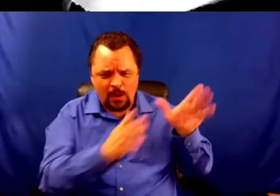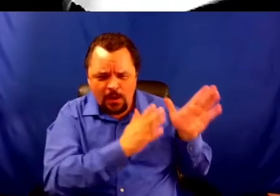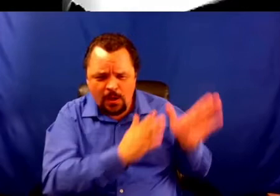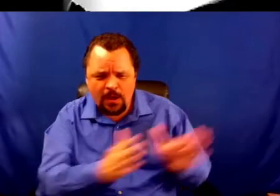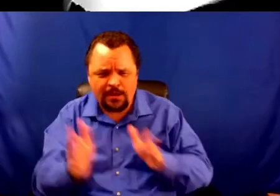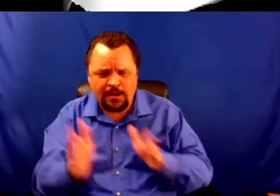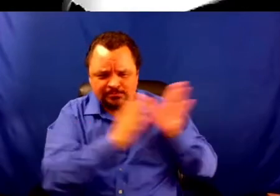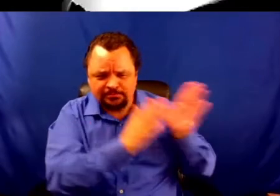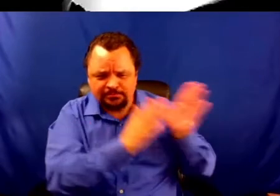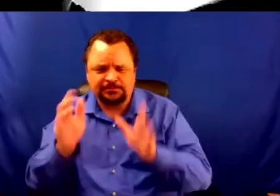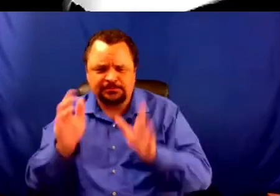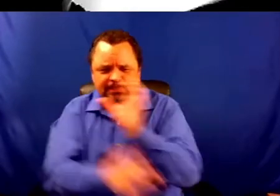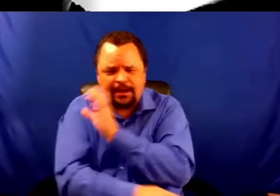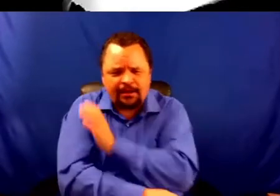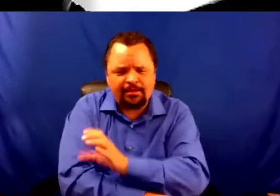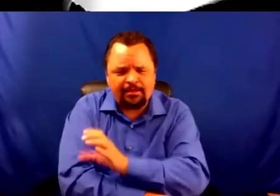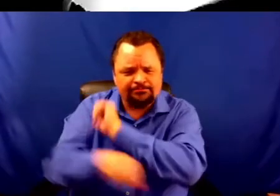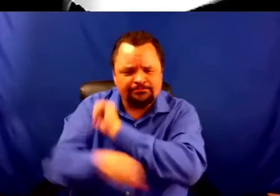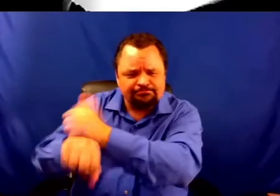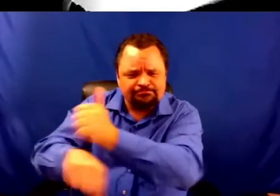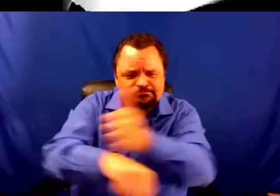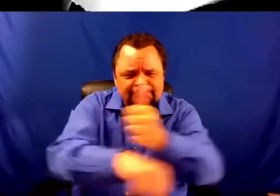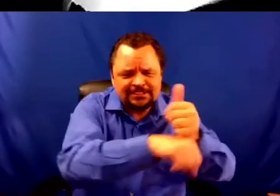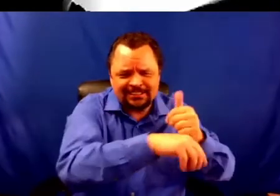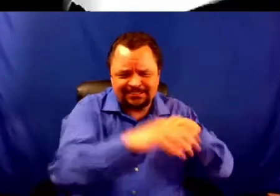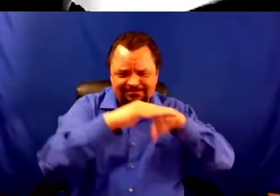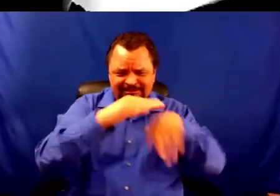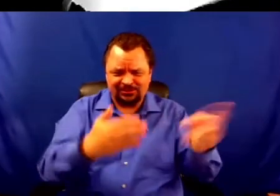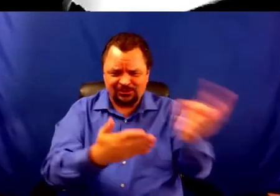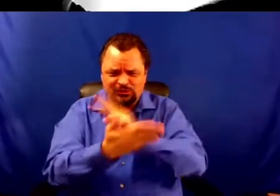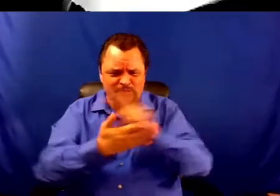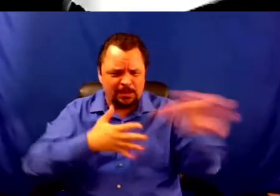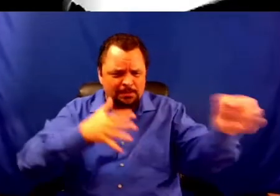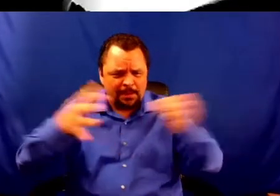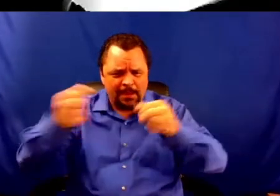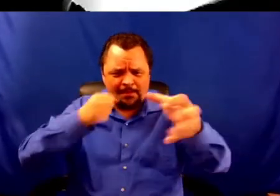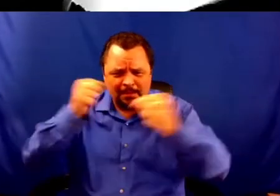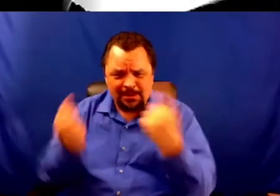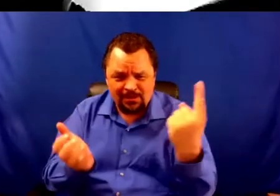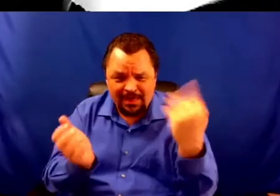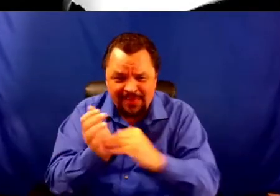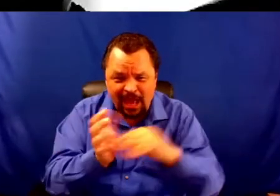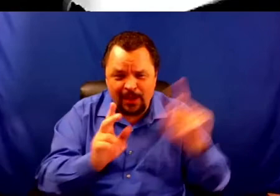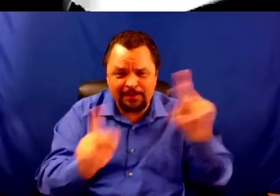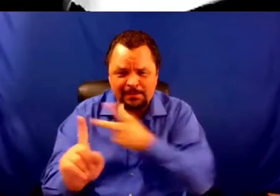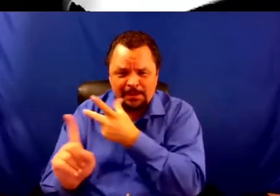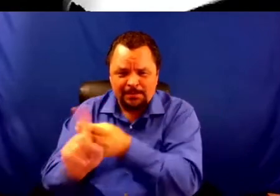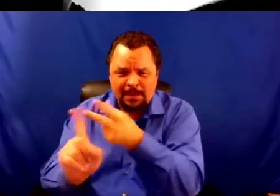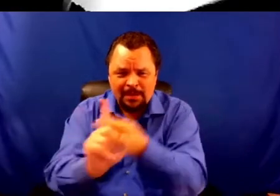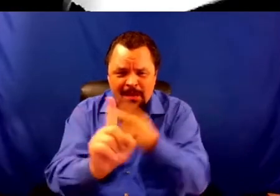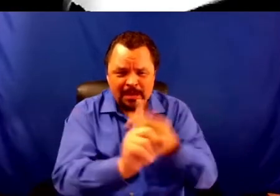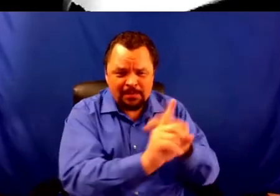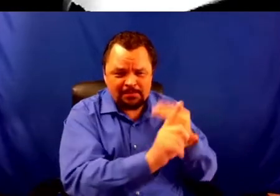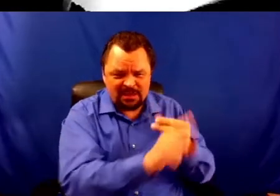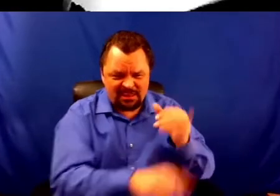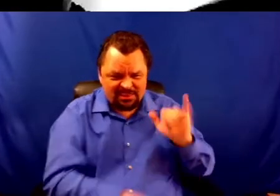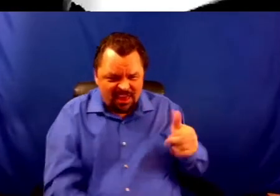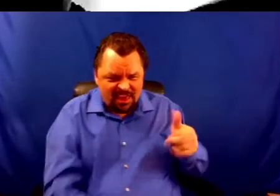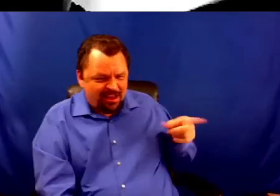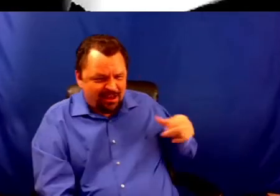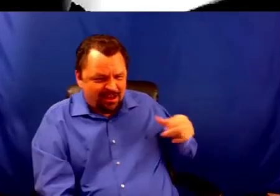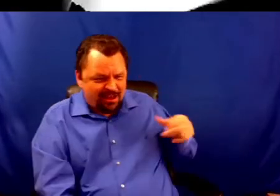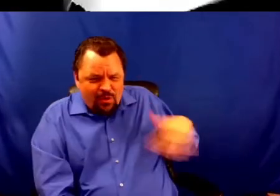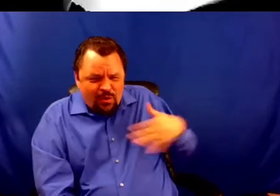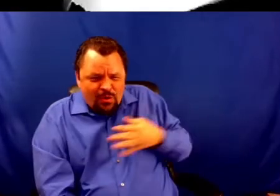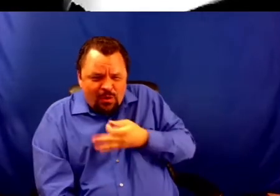weeks, and we brought more than 1,000 people with you guys to get vaccinated in less than 2 weeks. This lady mobilized